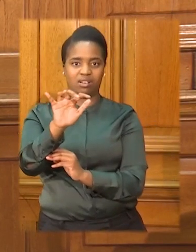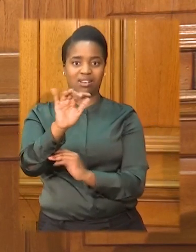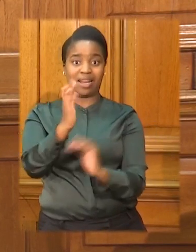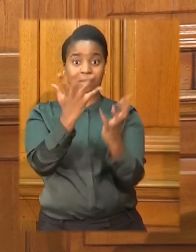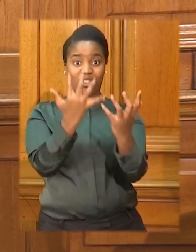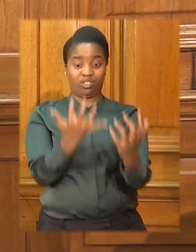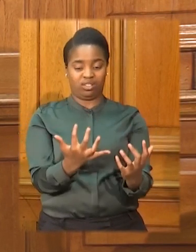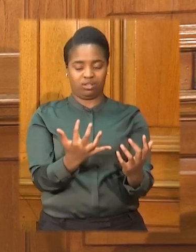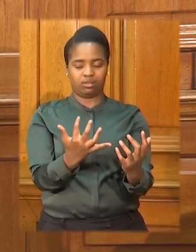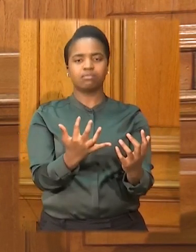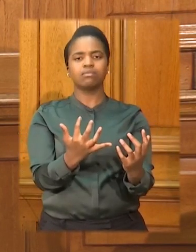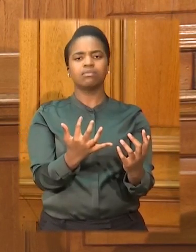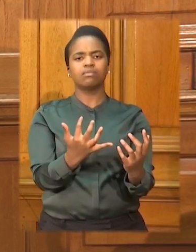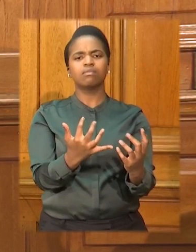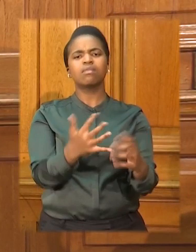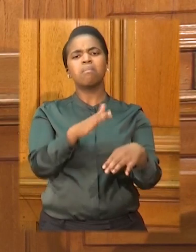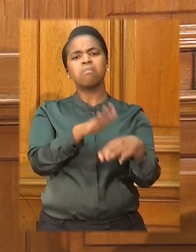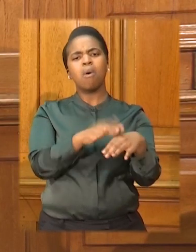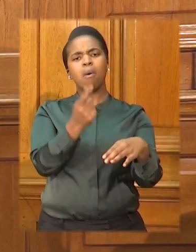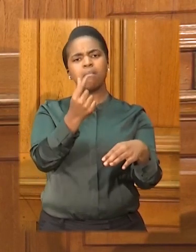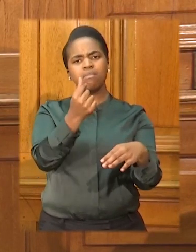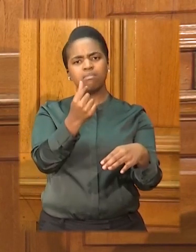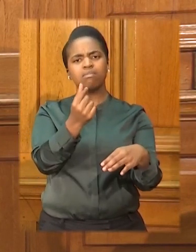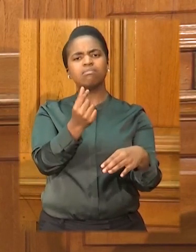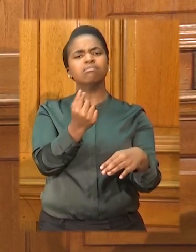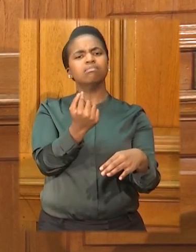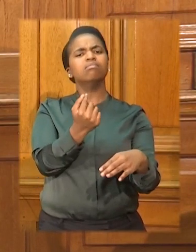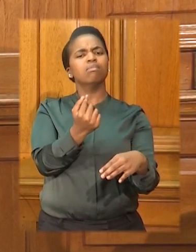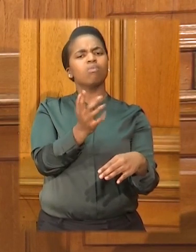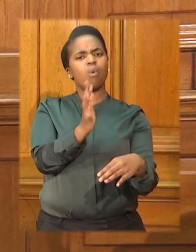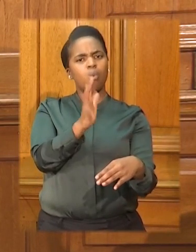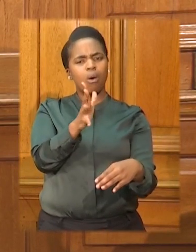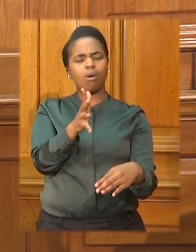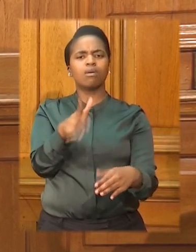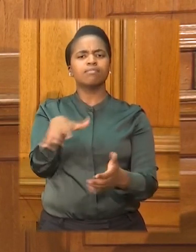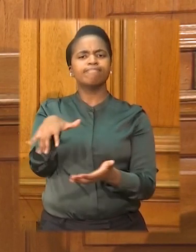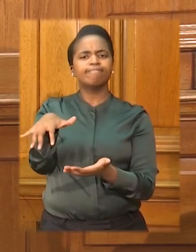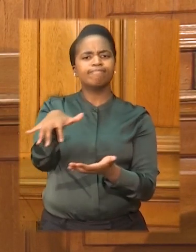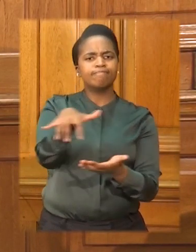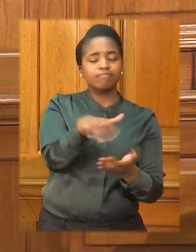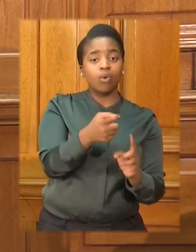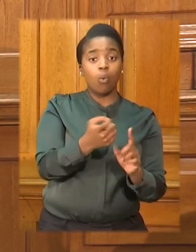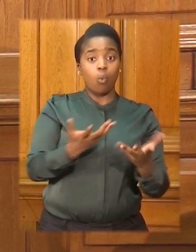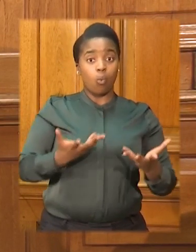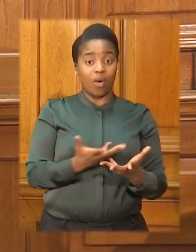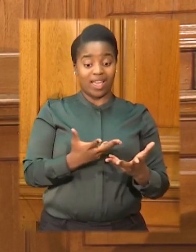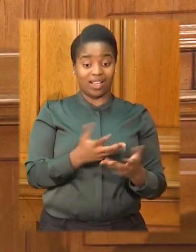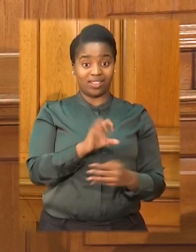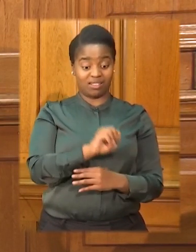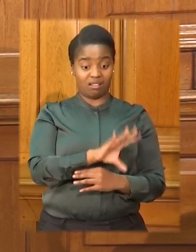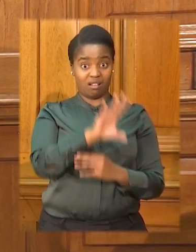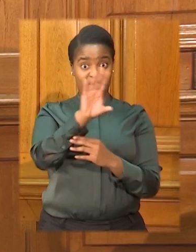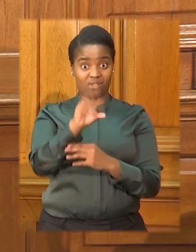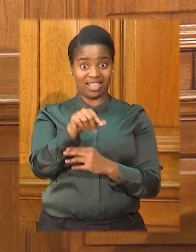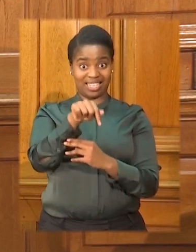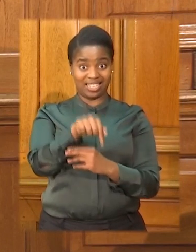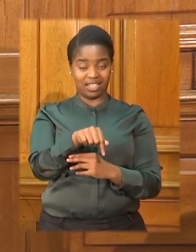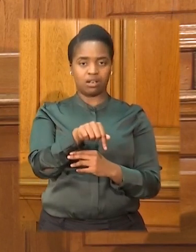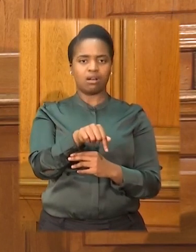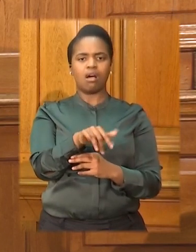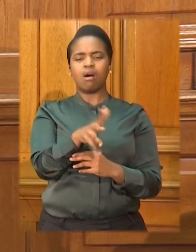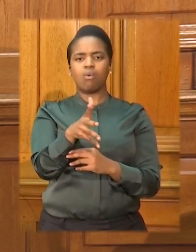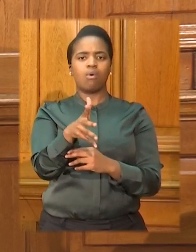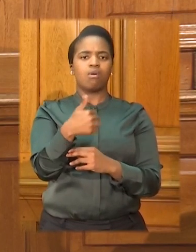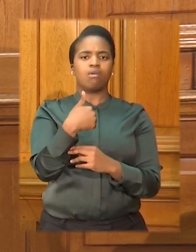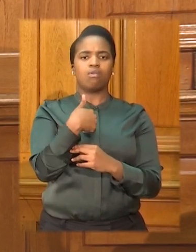The rest of the funds will be raised from both local sources, such as the Unemployment